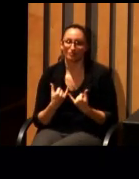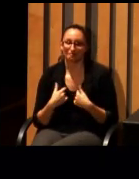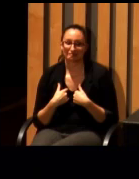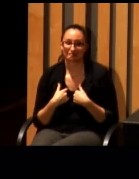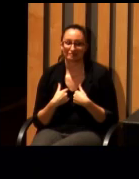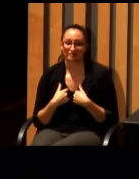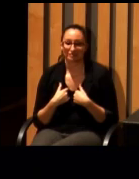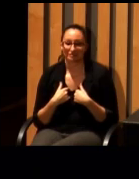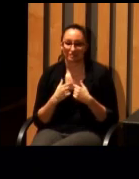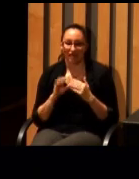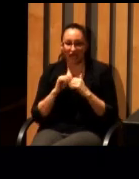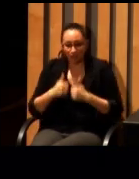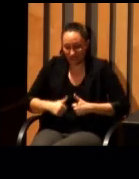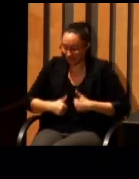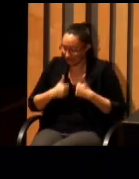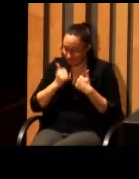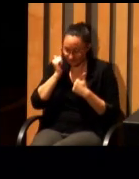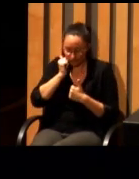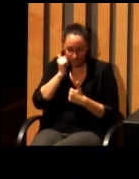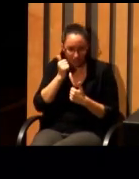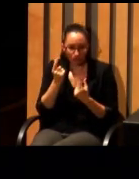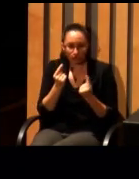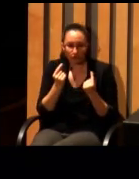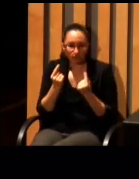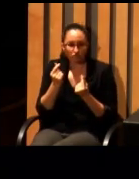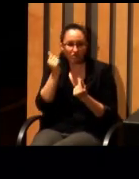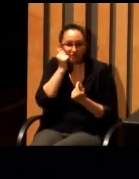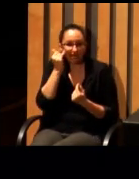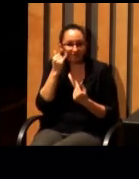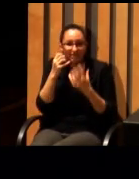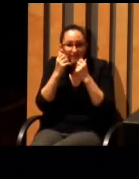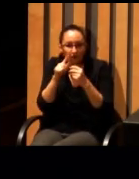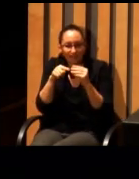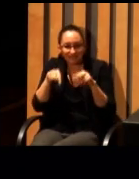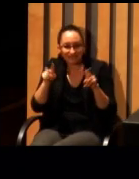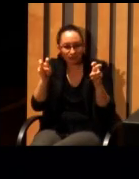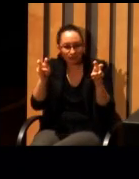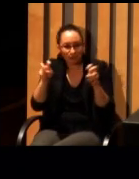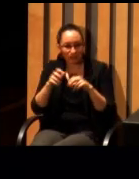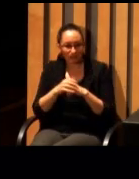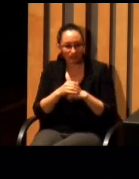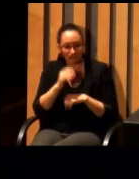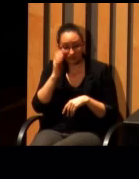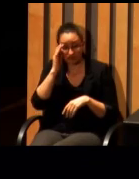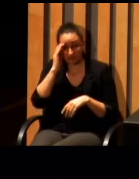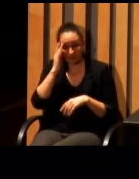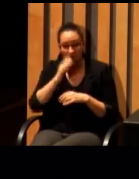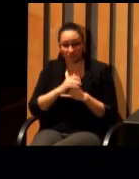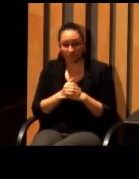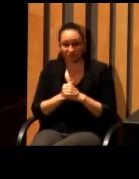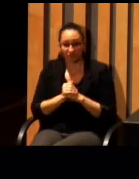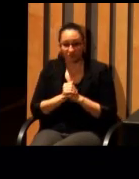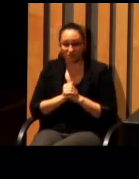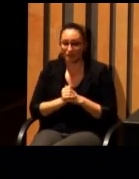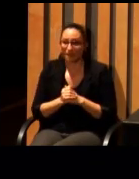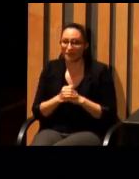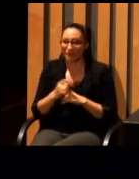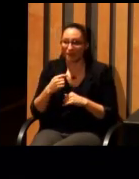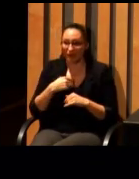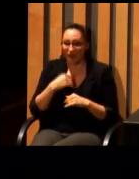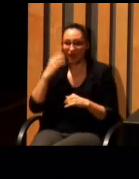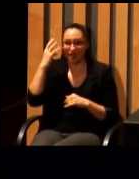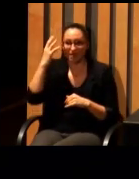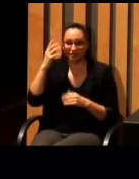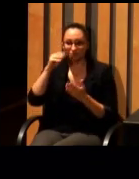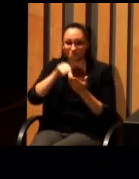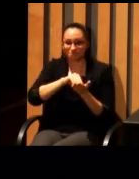How are we to live our life? What are we supposed to do if we care about this? I started keeping a running tally of some of the ideas that were floating